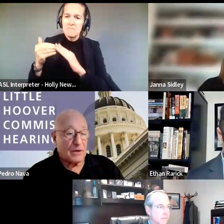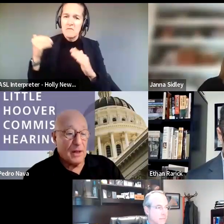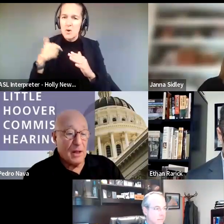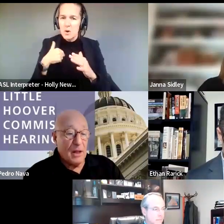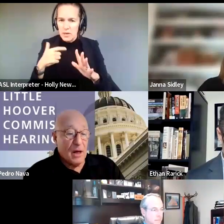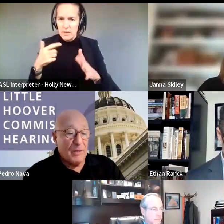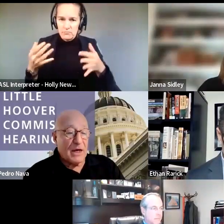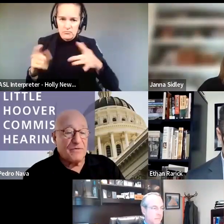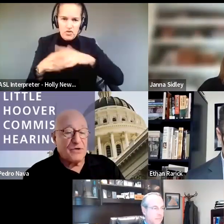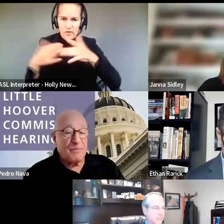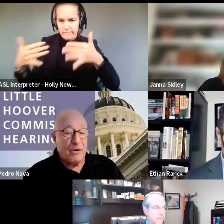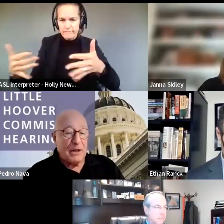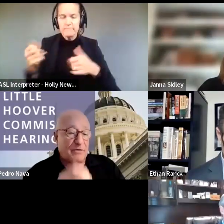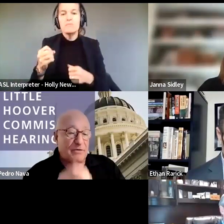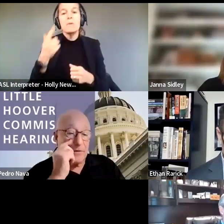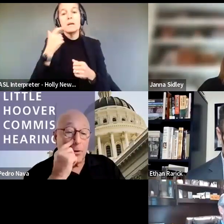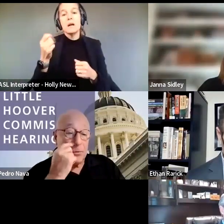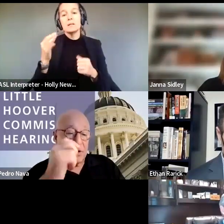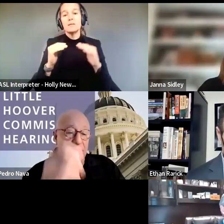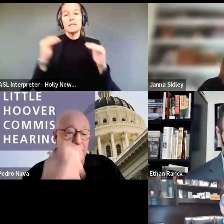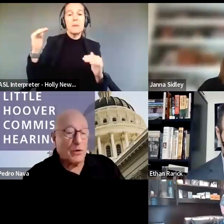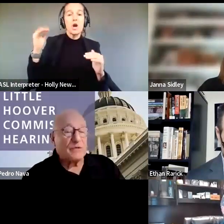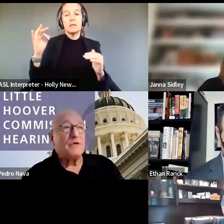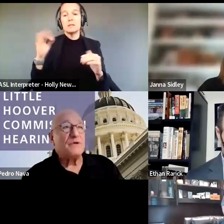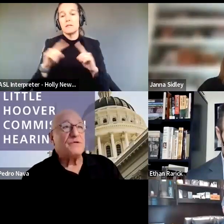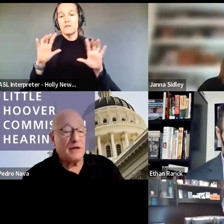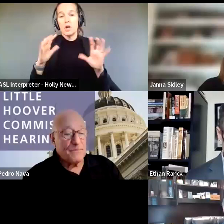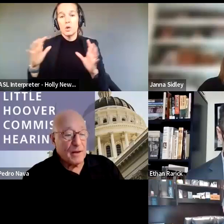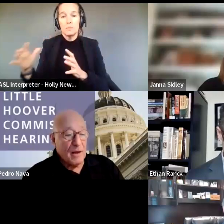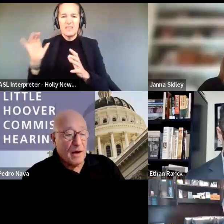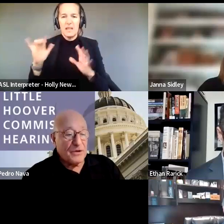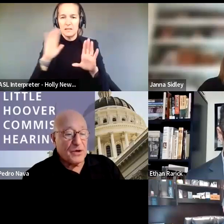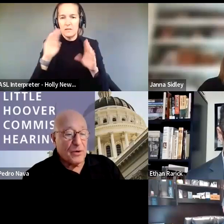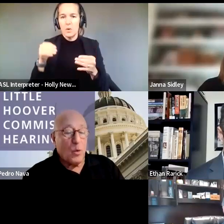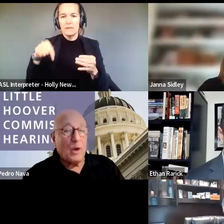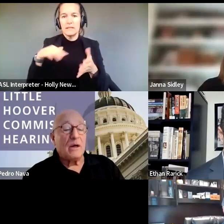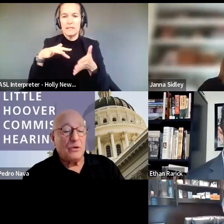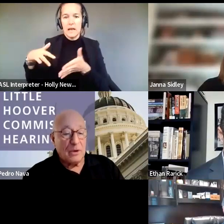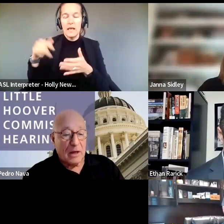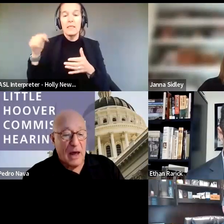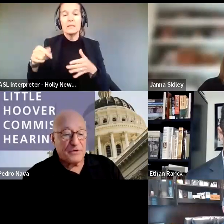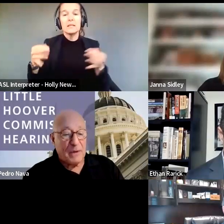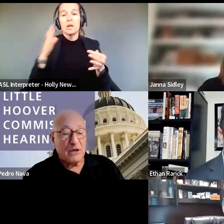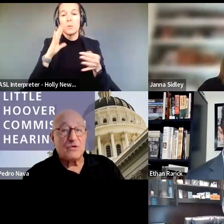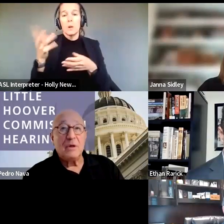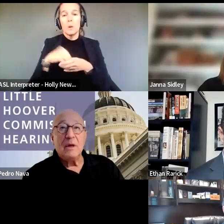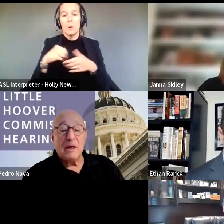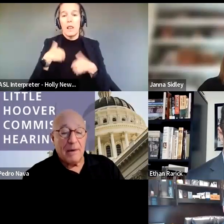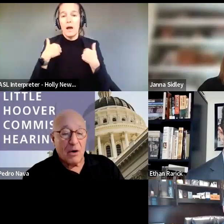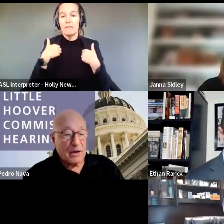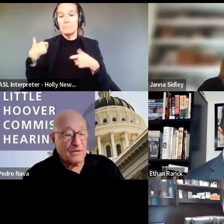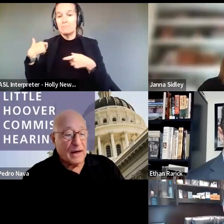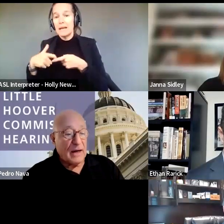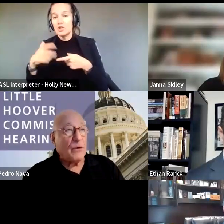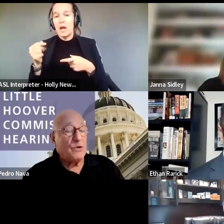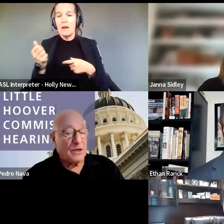subject. Because of disparities of different groups are the focus of this study, this hearing will include live Spanish and